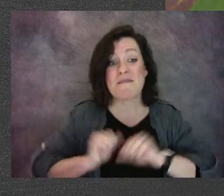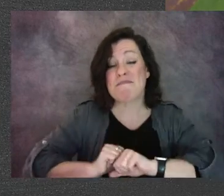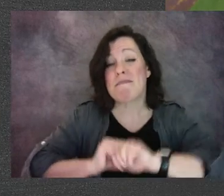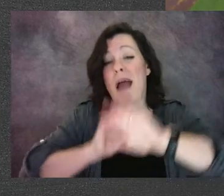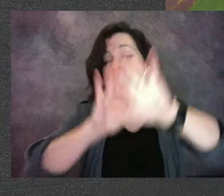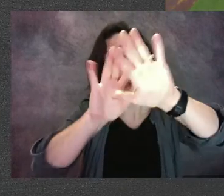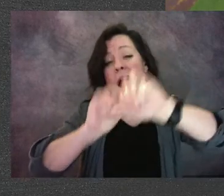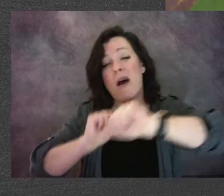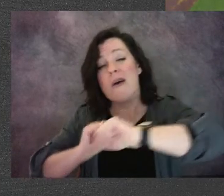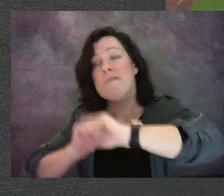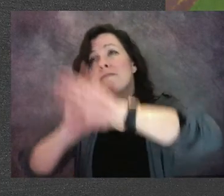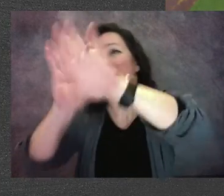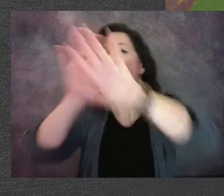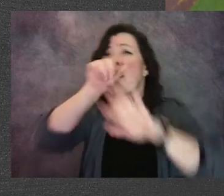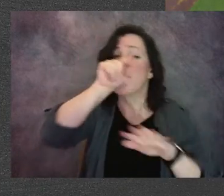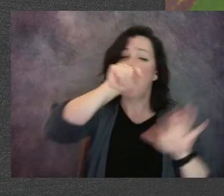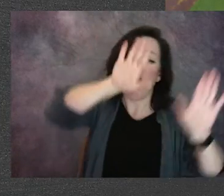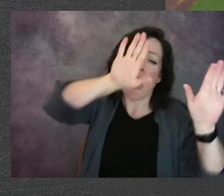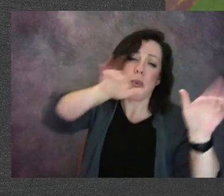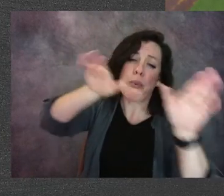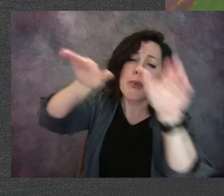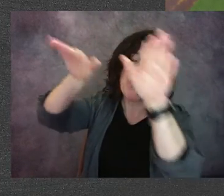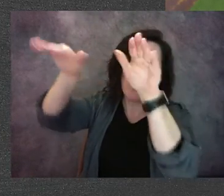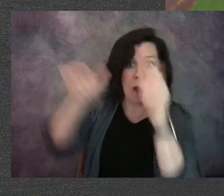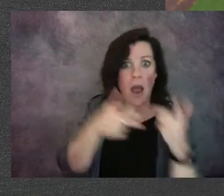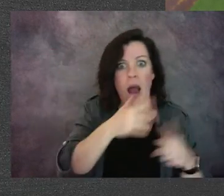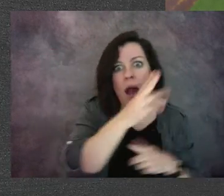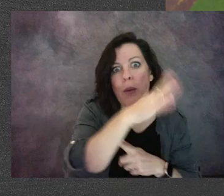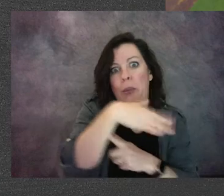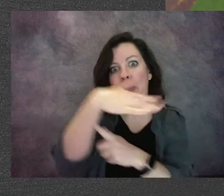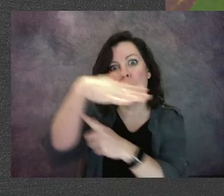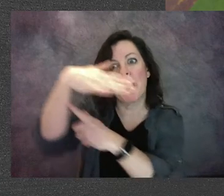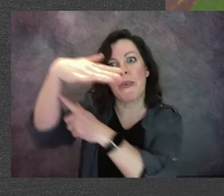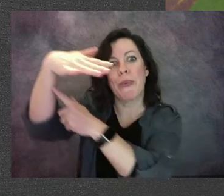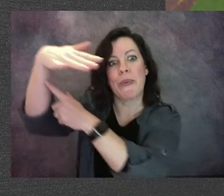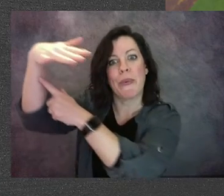Or flying over the mountains with a flock of birds.